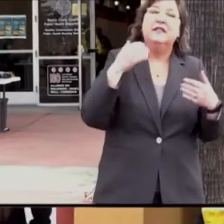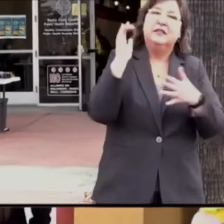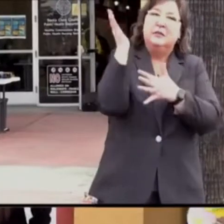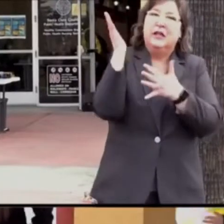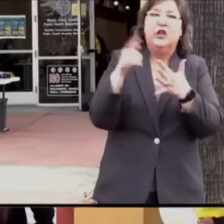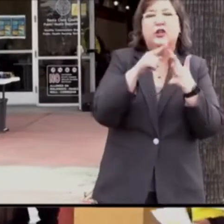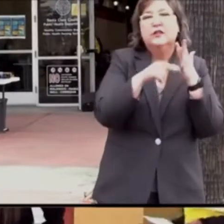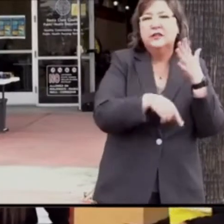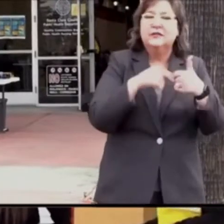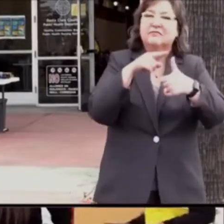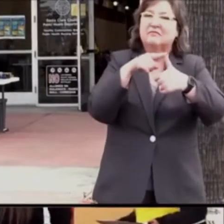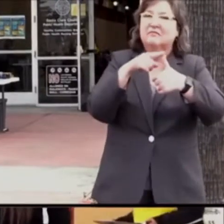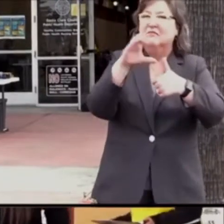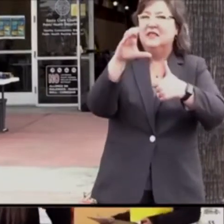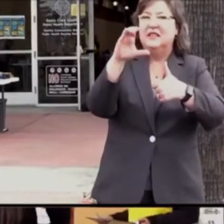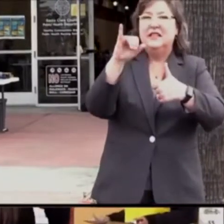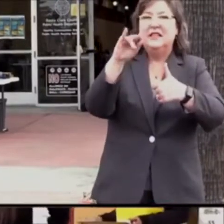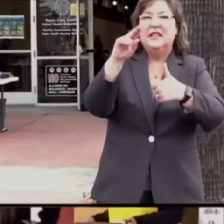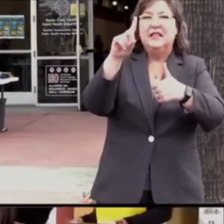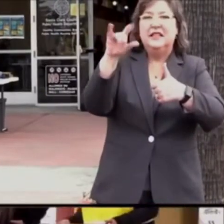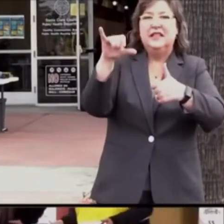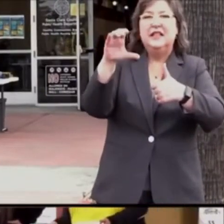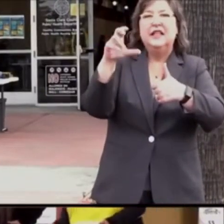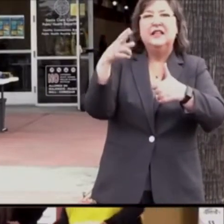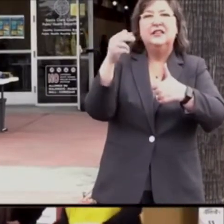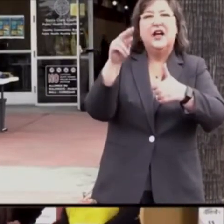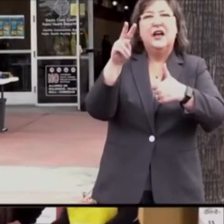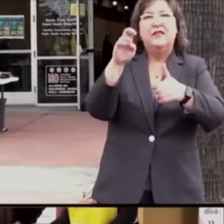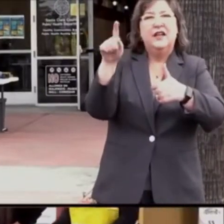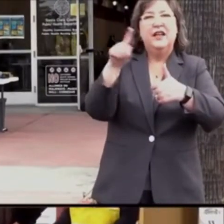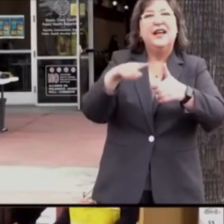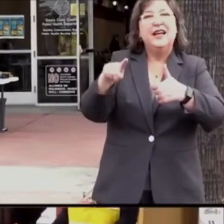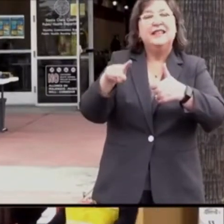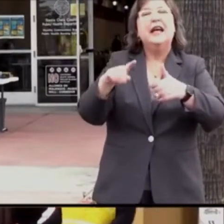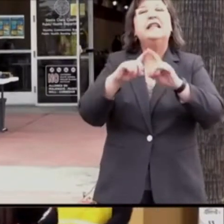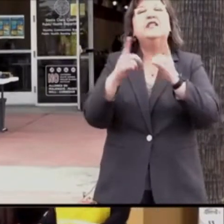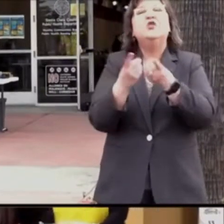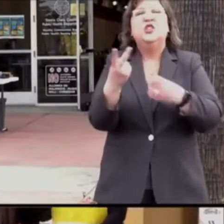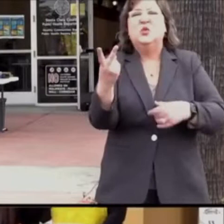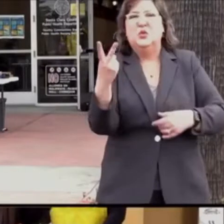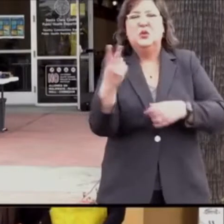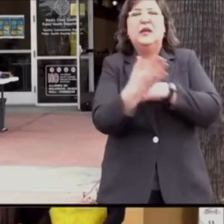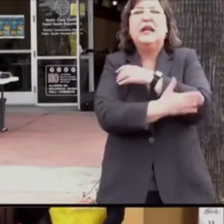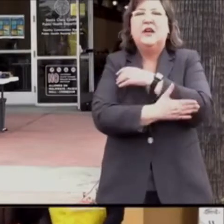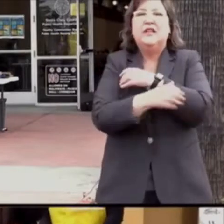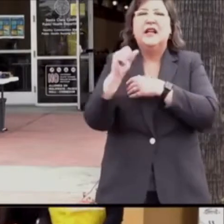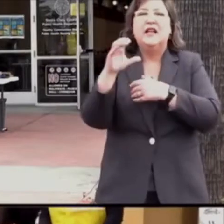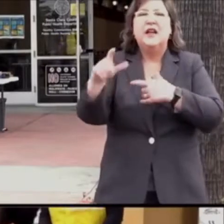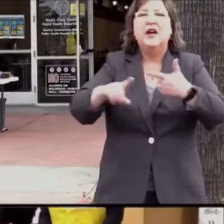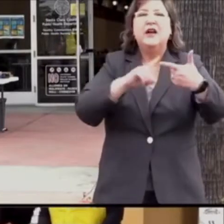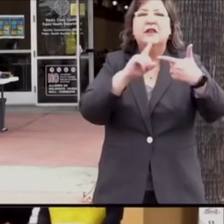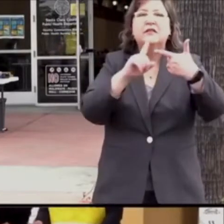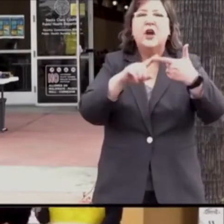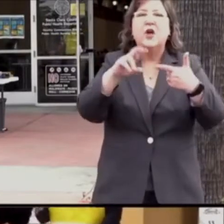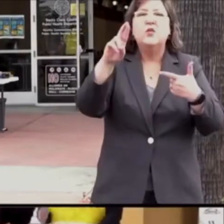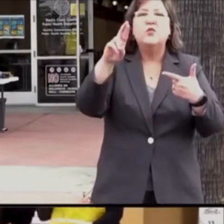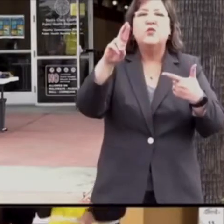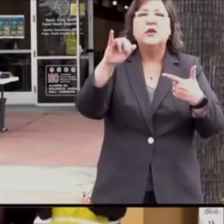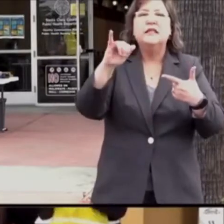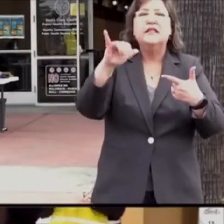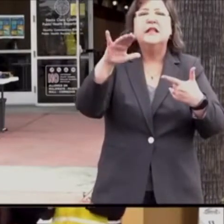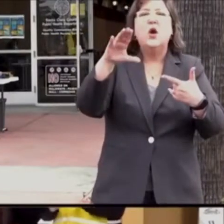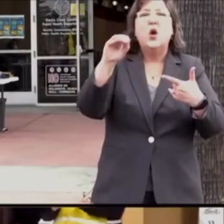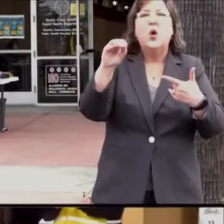representing District 2 for the County of Santa Clara. Rocio Luna, Deputy Director of County of Santa Clara Public